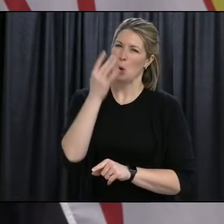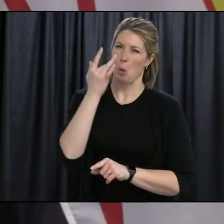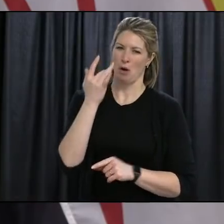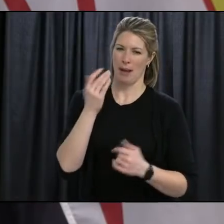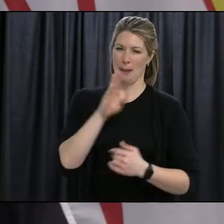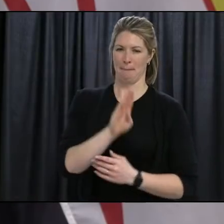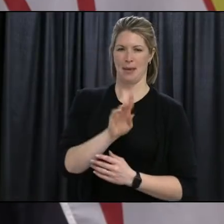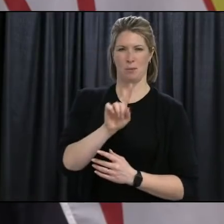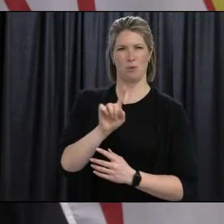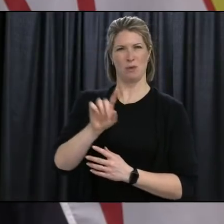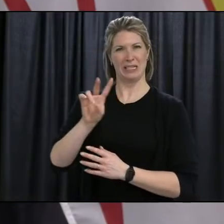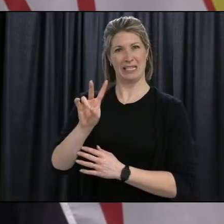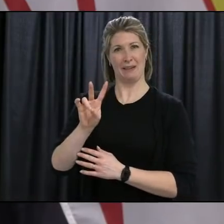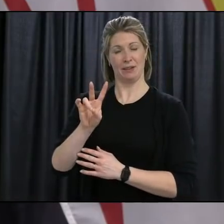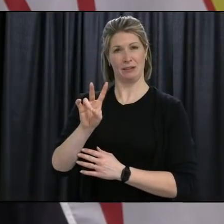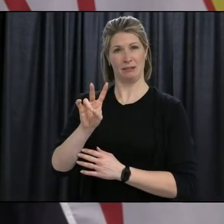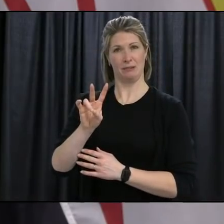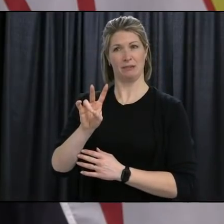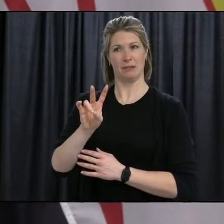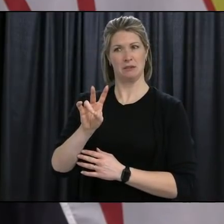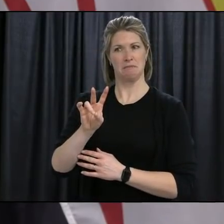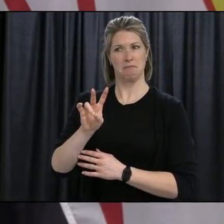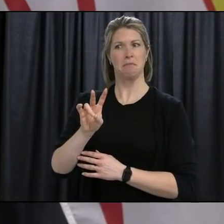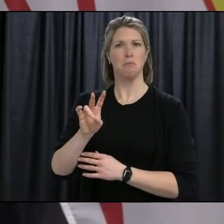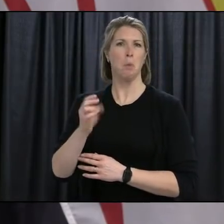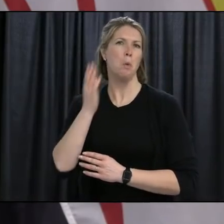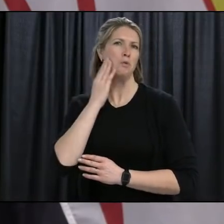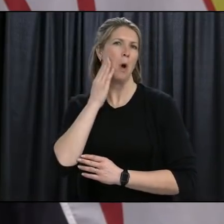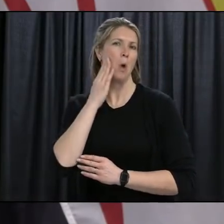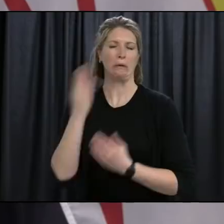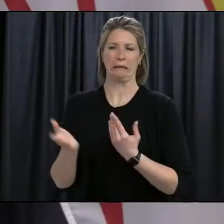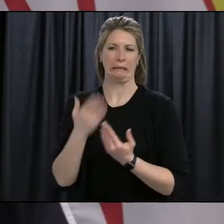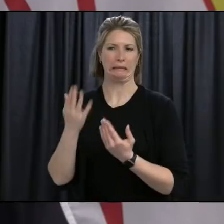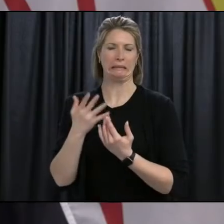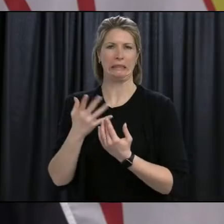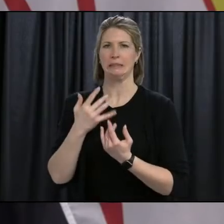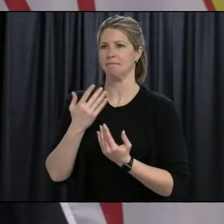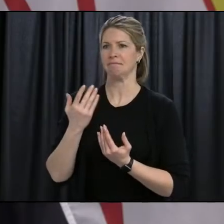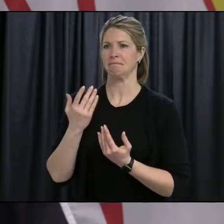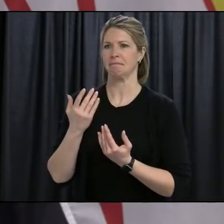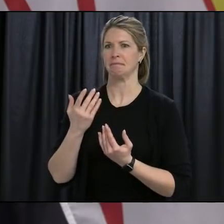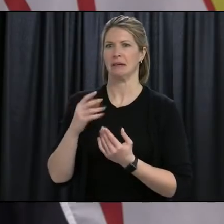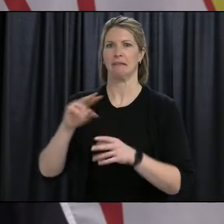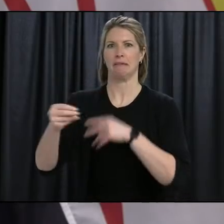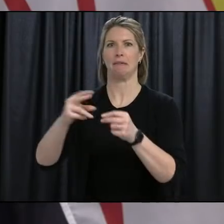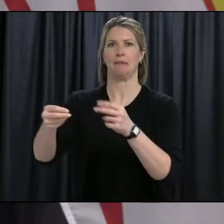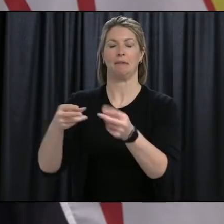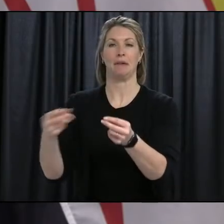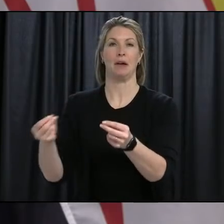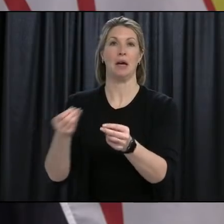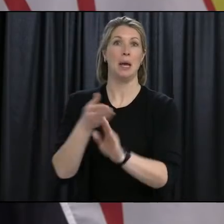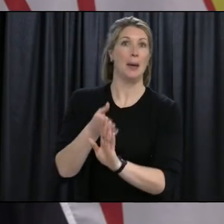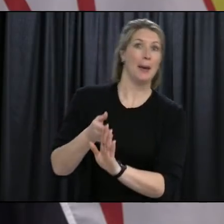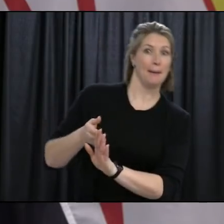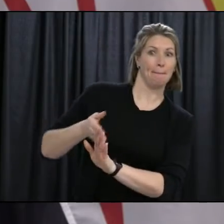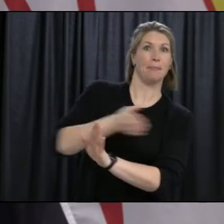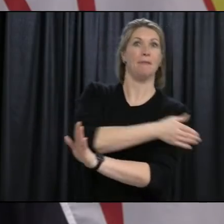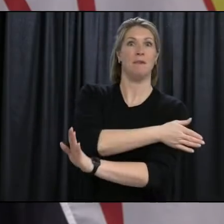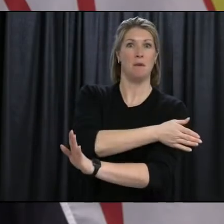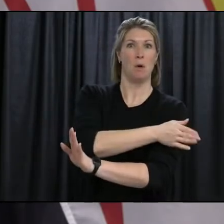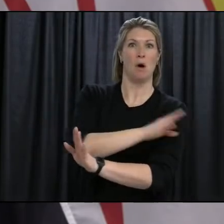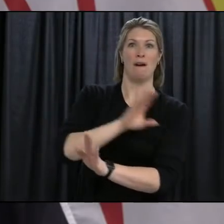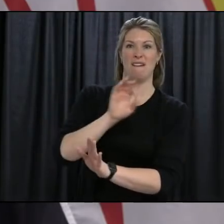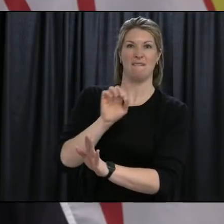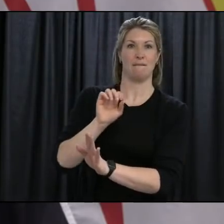dealing with up until this variant. Certainly our policy was in keeping with the science and the